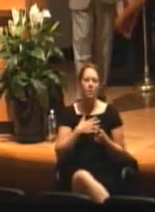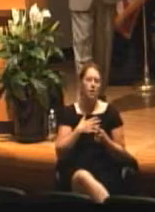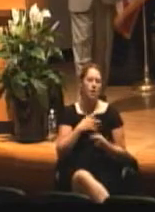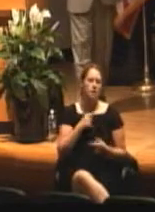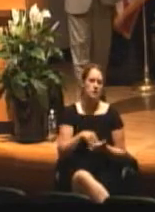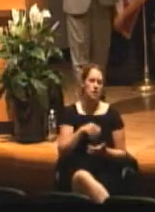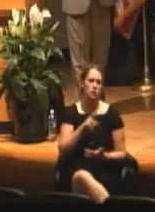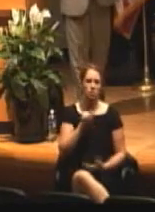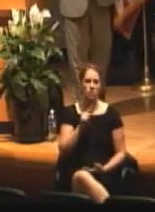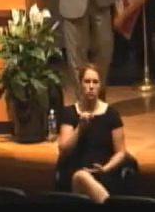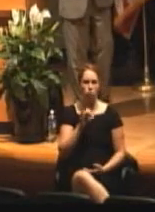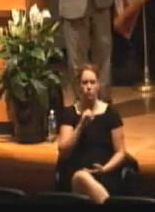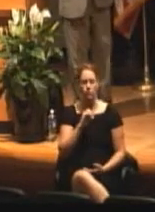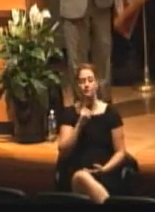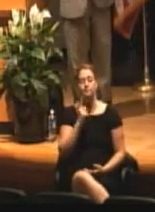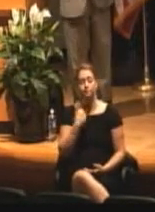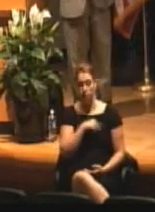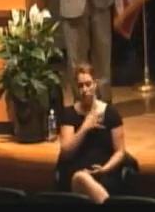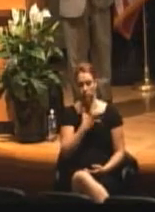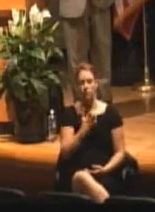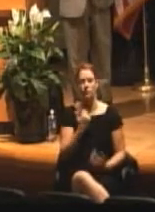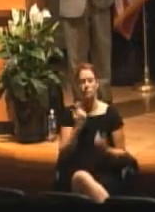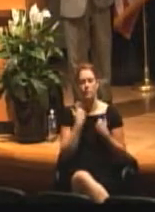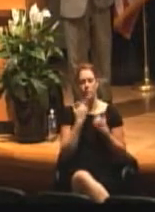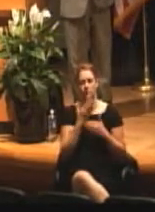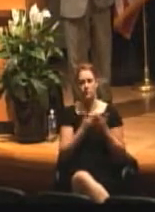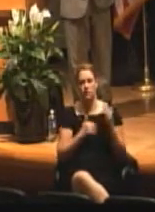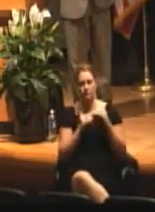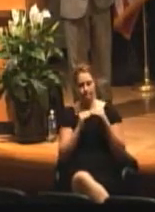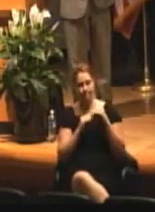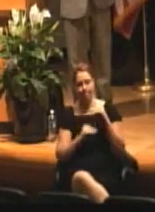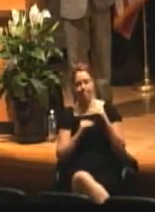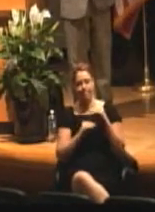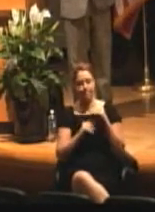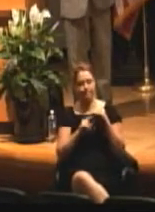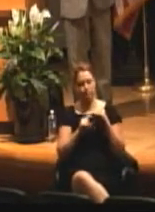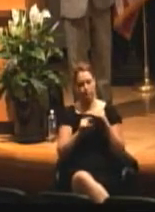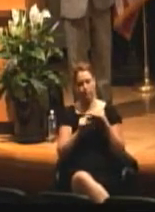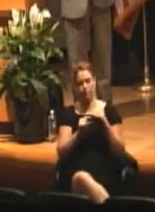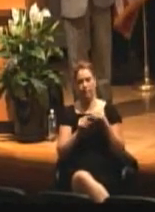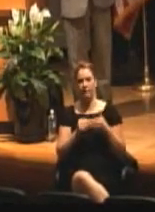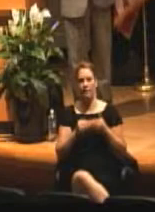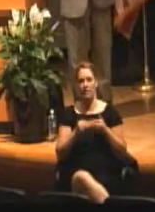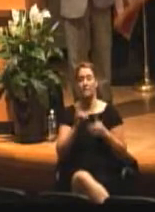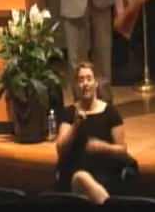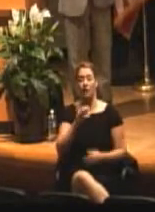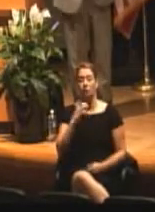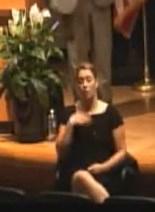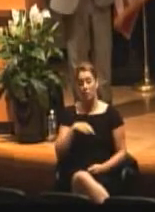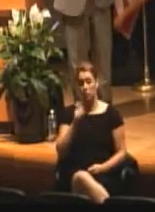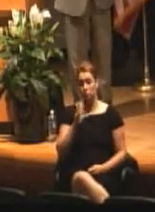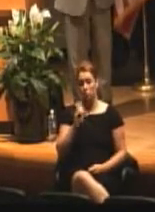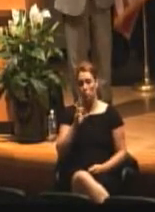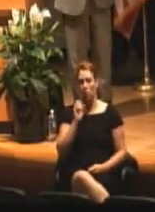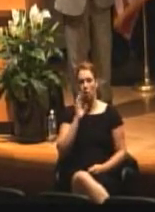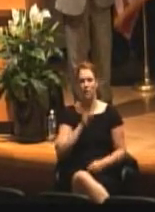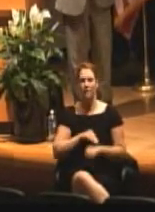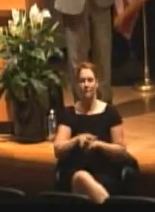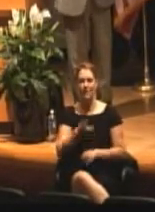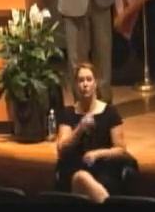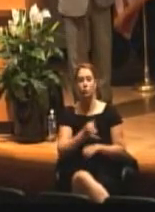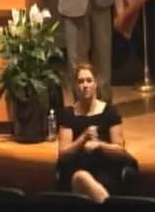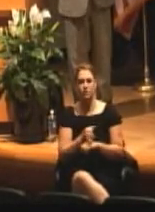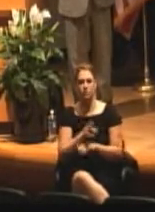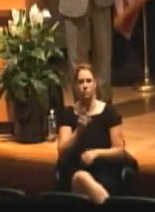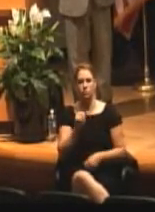have some room in that to know where you're going to be. Because that credit score will affect that interest rate a little bit. So if you go to that last dollar, let's